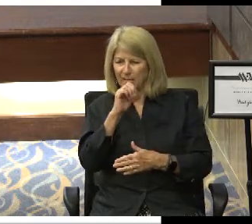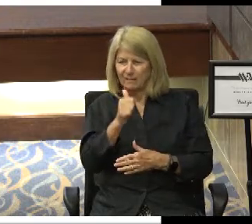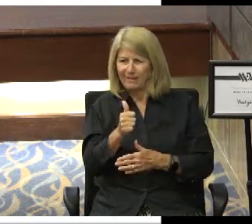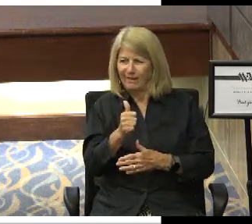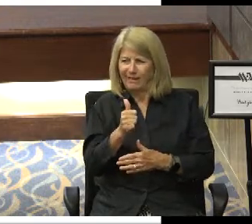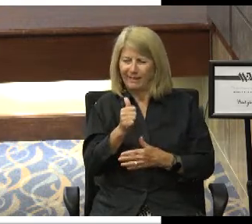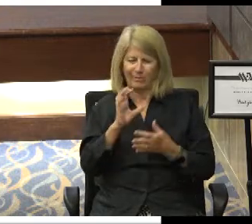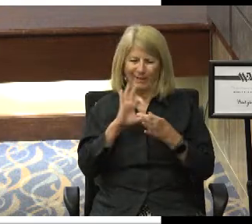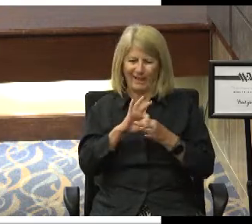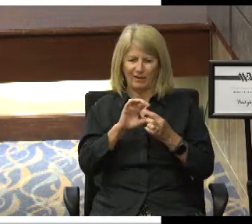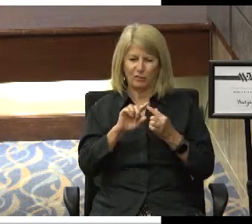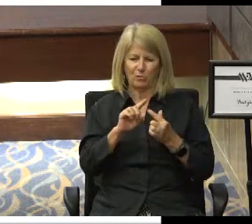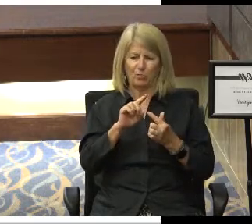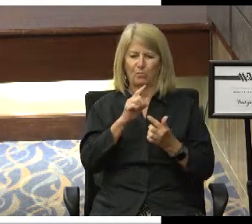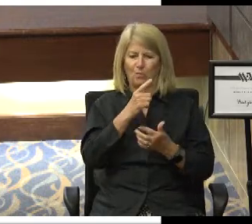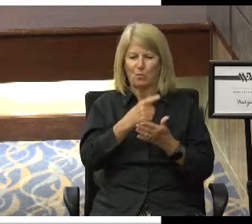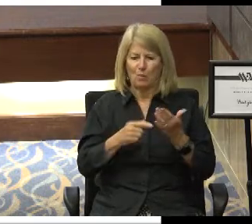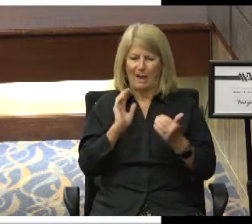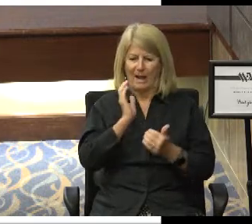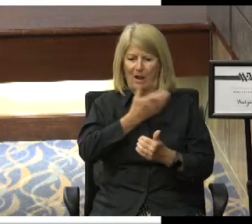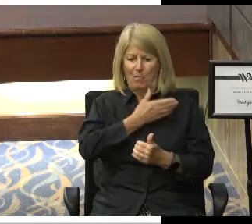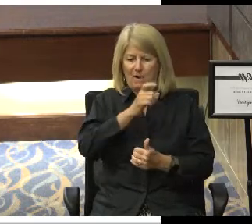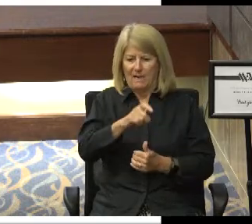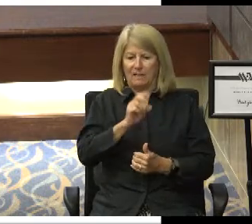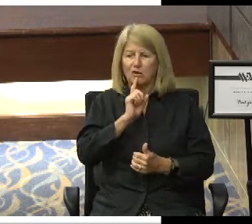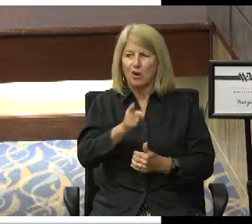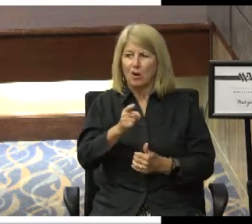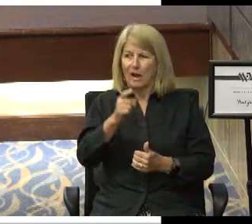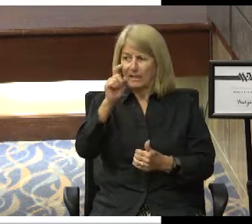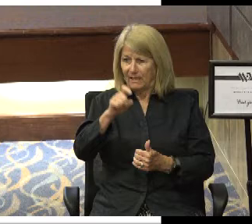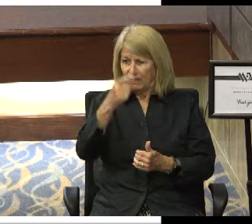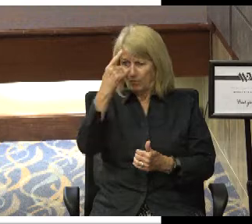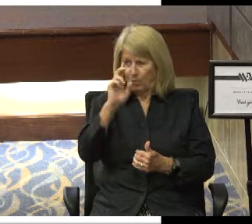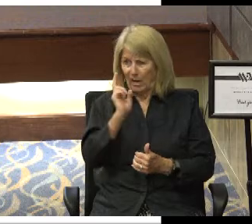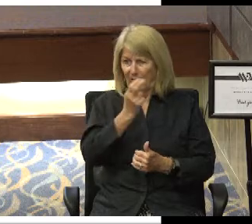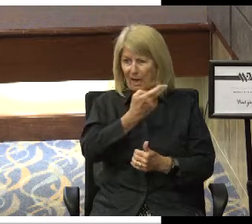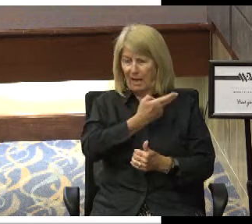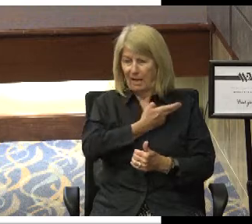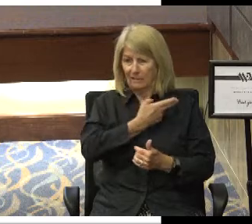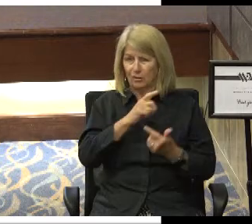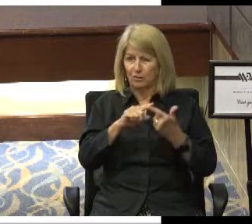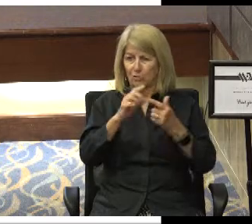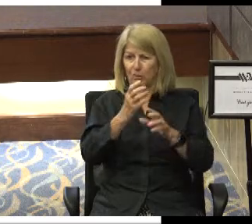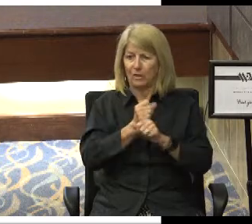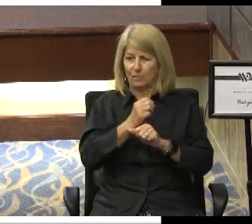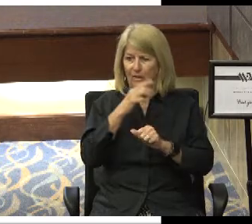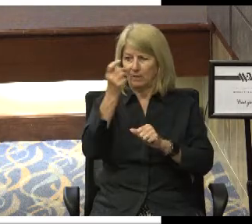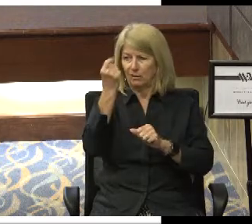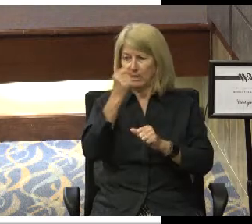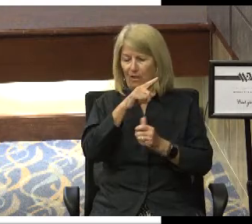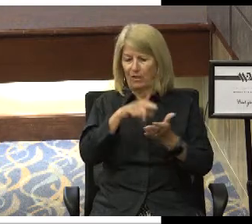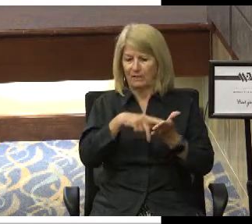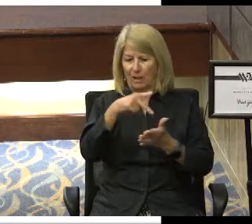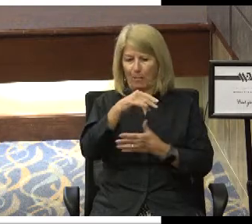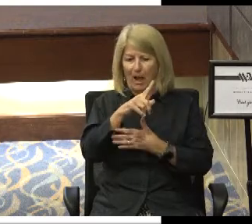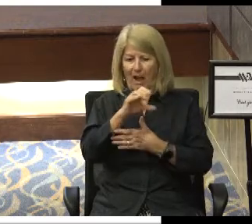are. And, I need for us to get to, and I understand that this is a pilot program.